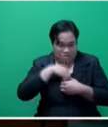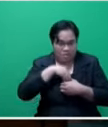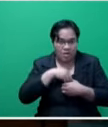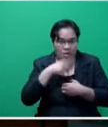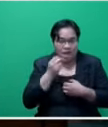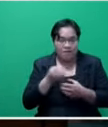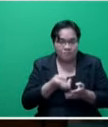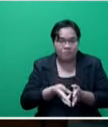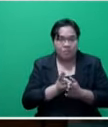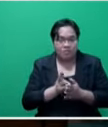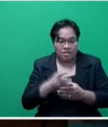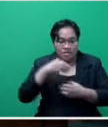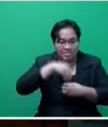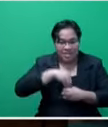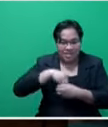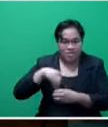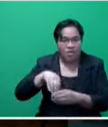core of every feature.